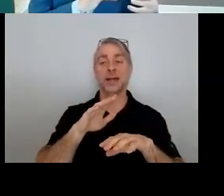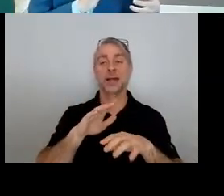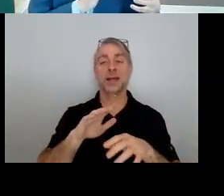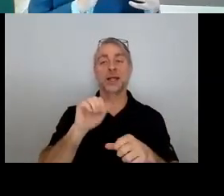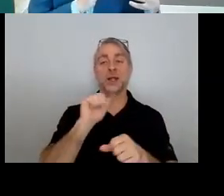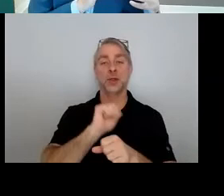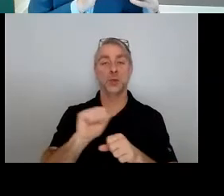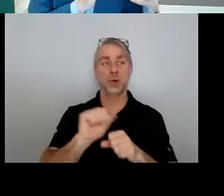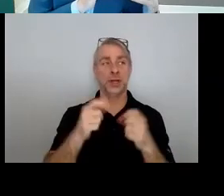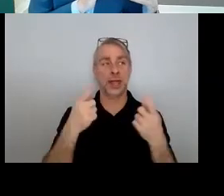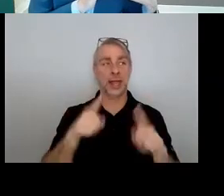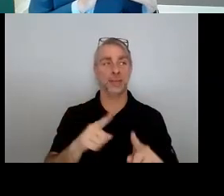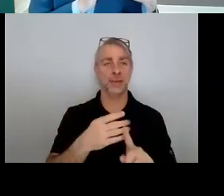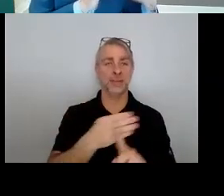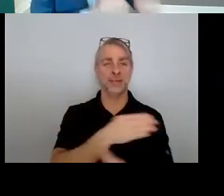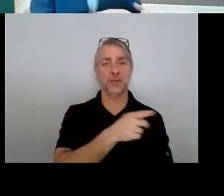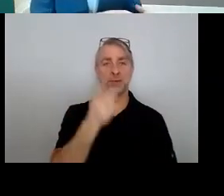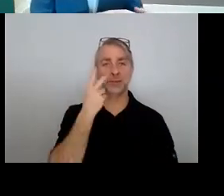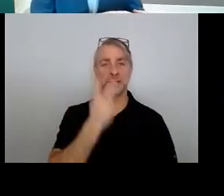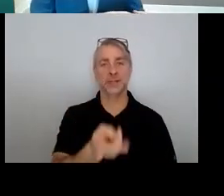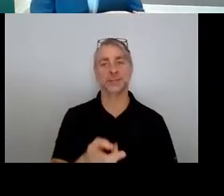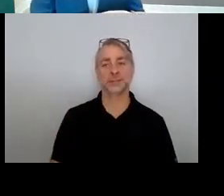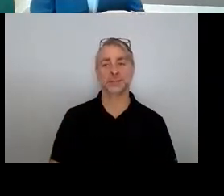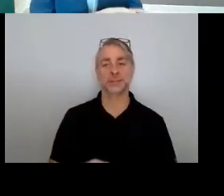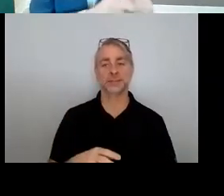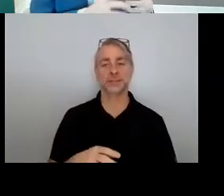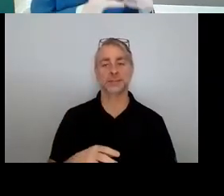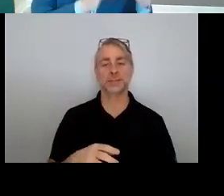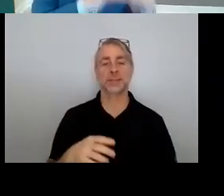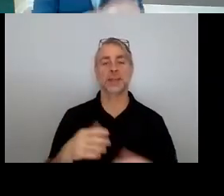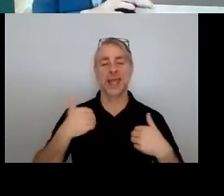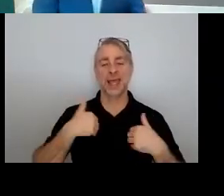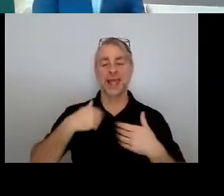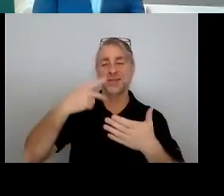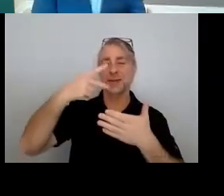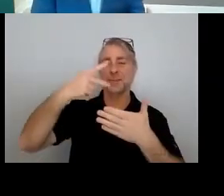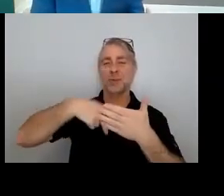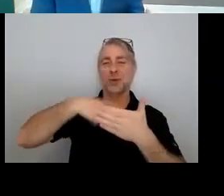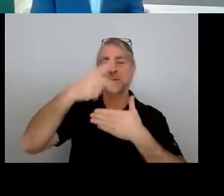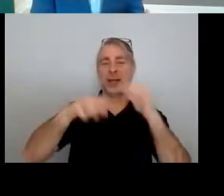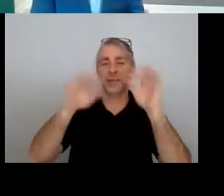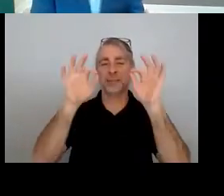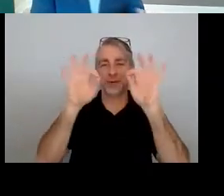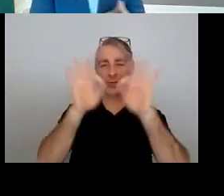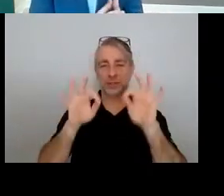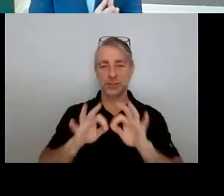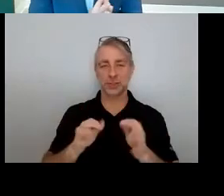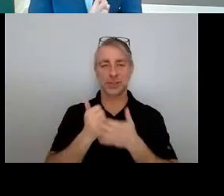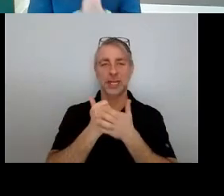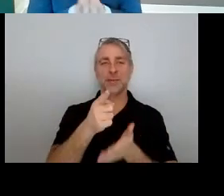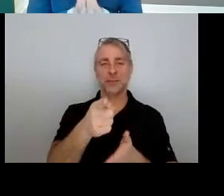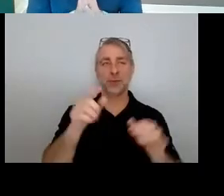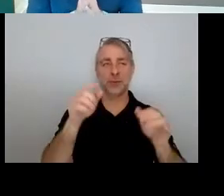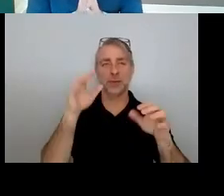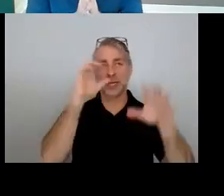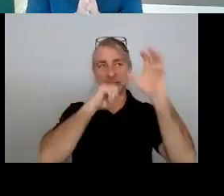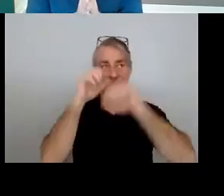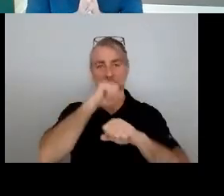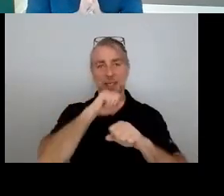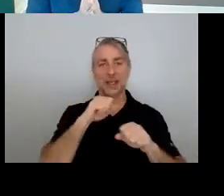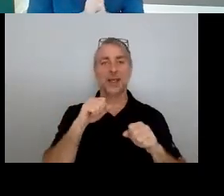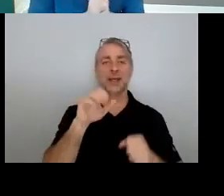you in programming languages to estimate all of your effect sizes.